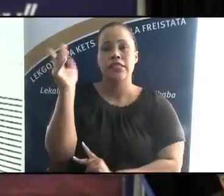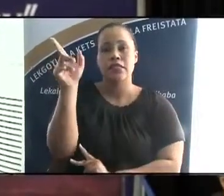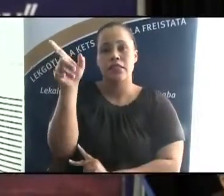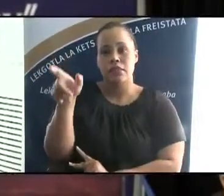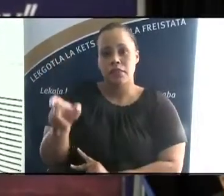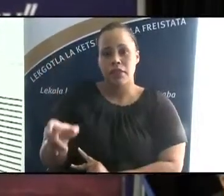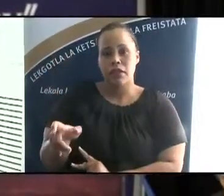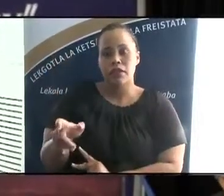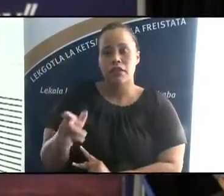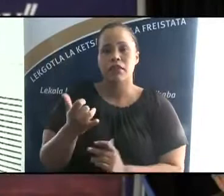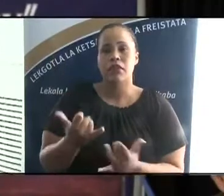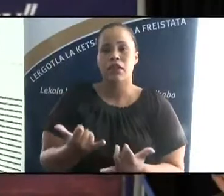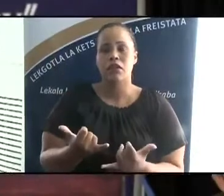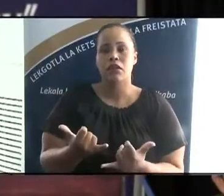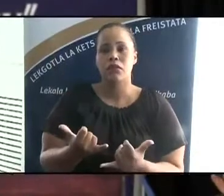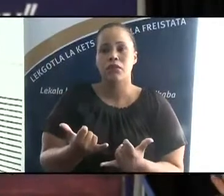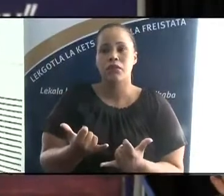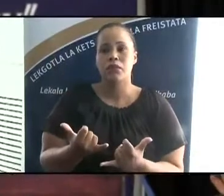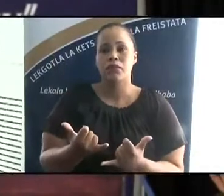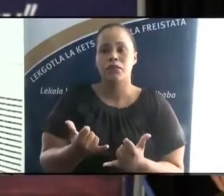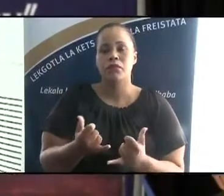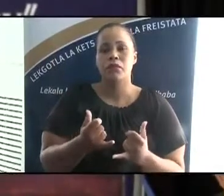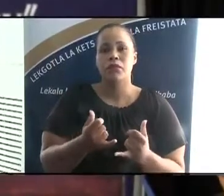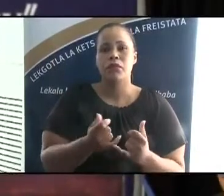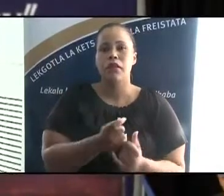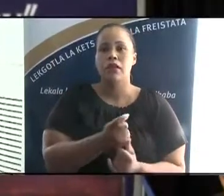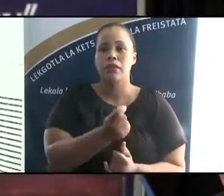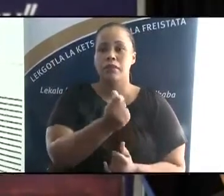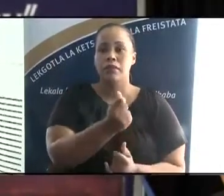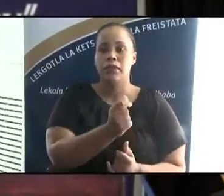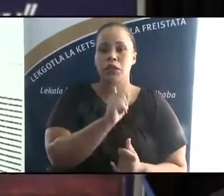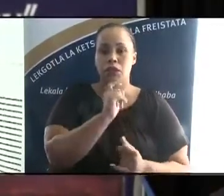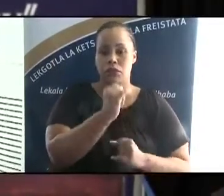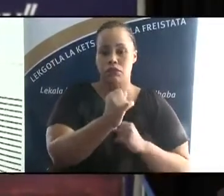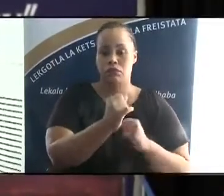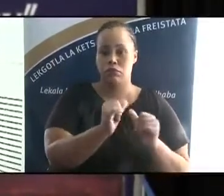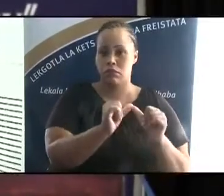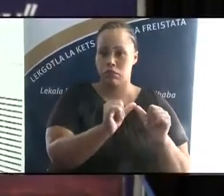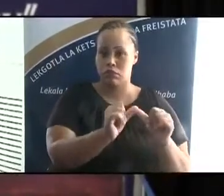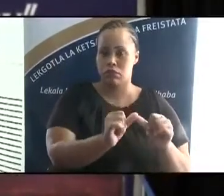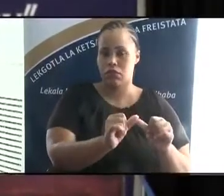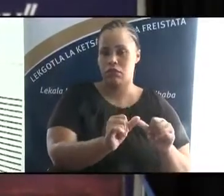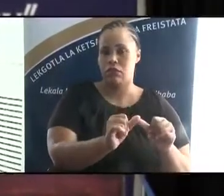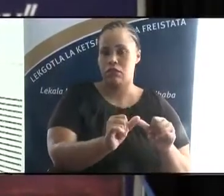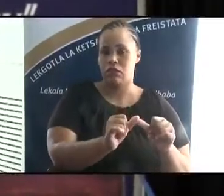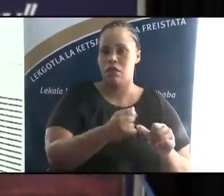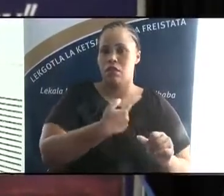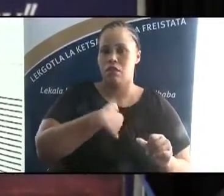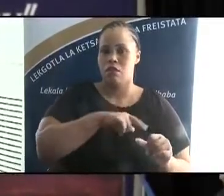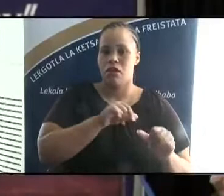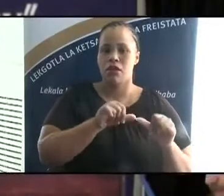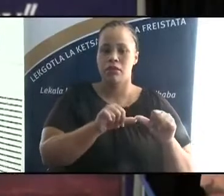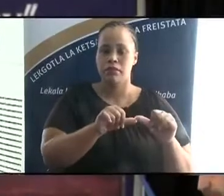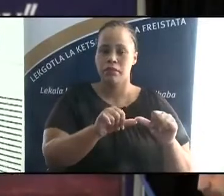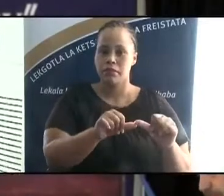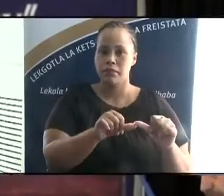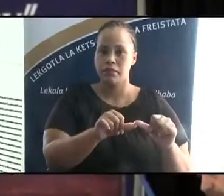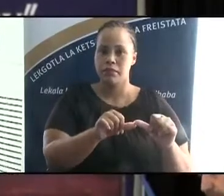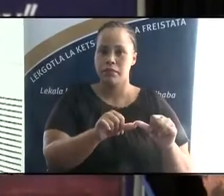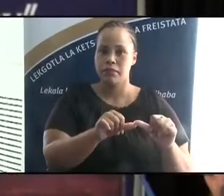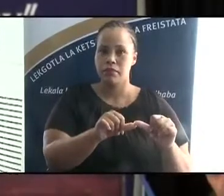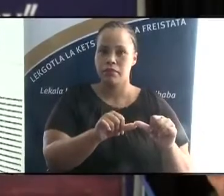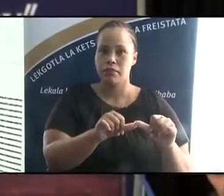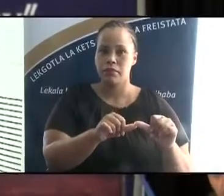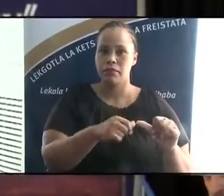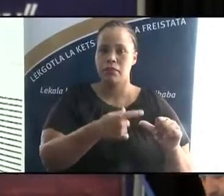fiscal consolidation remains steadfast over the medium-term expenditure framework. We continued as a means of